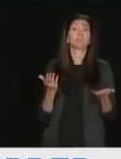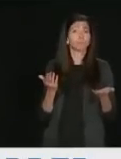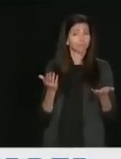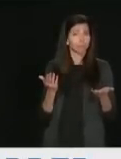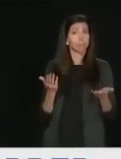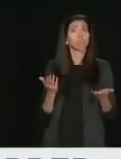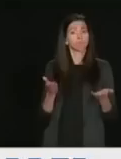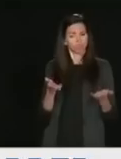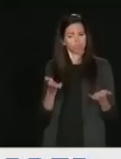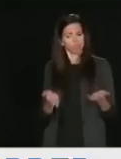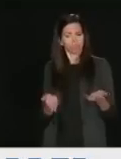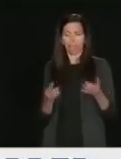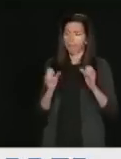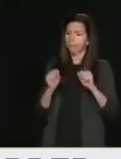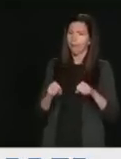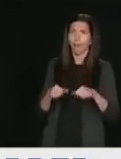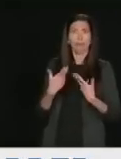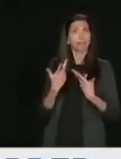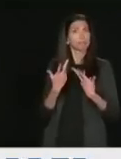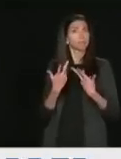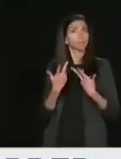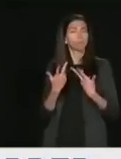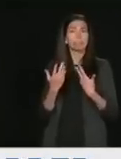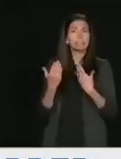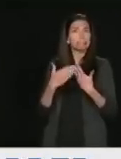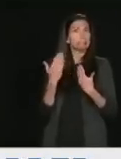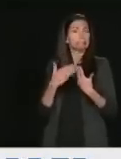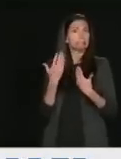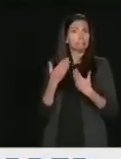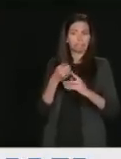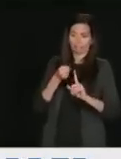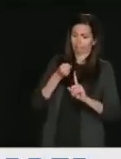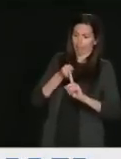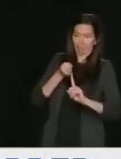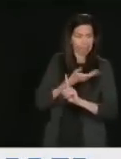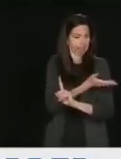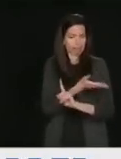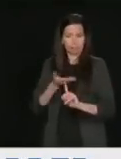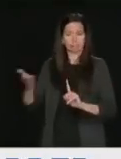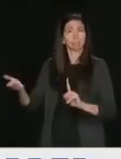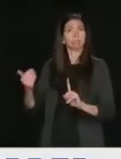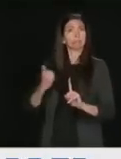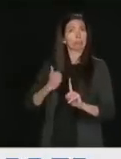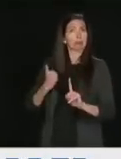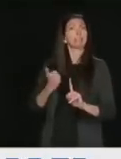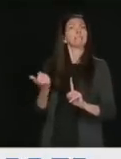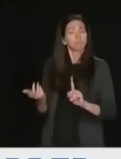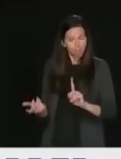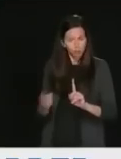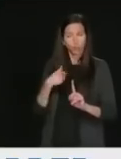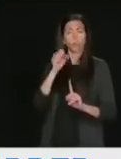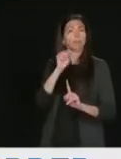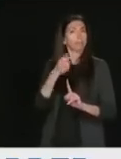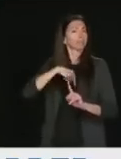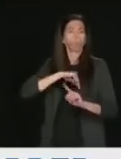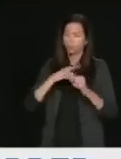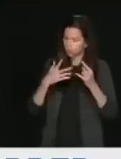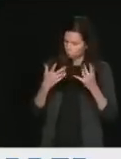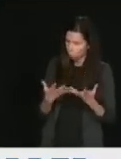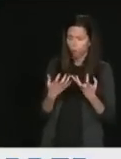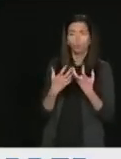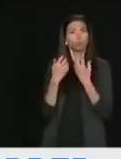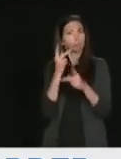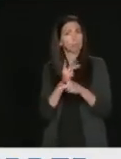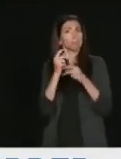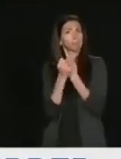in cases of COVID that could come from the outside of the country. So we will expand the measures that we have,